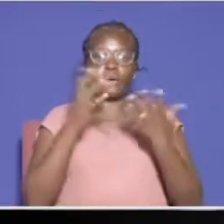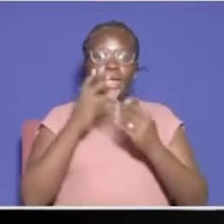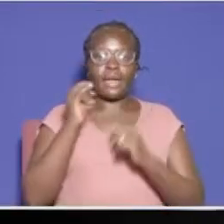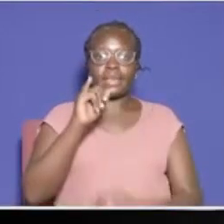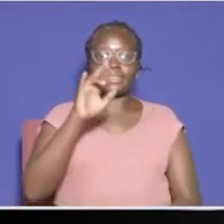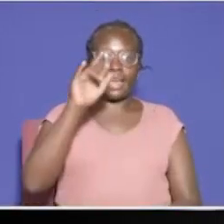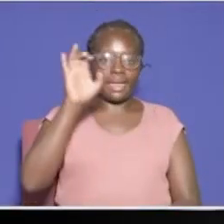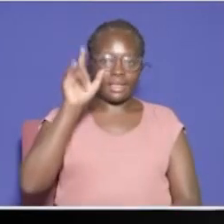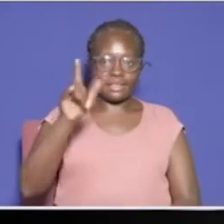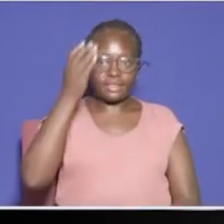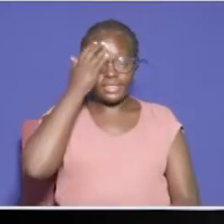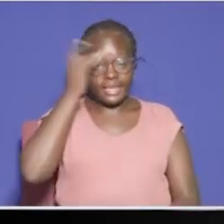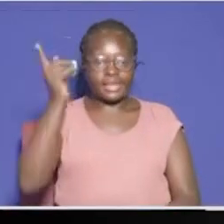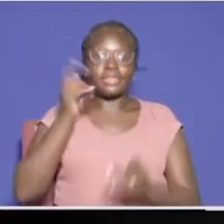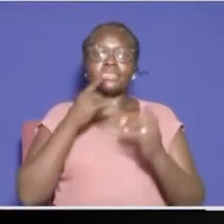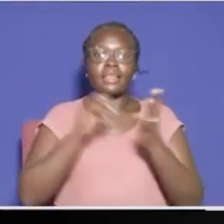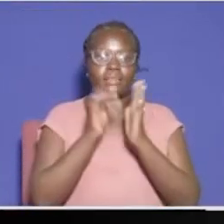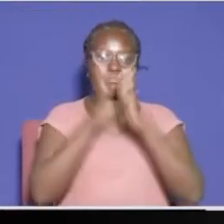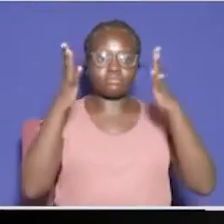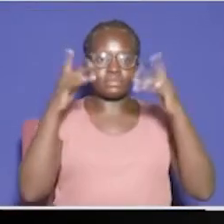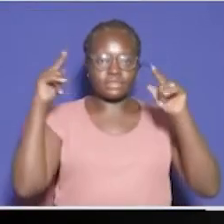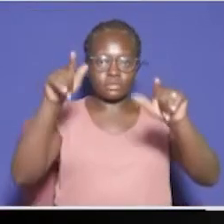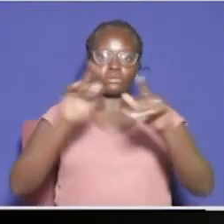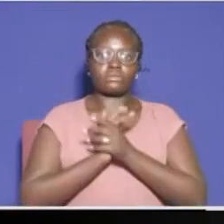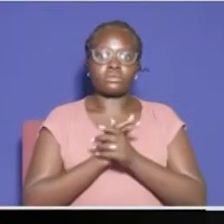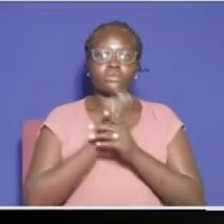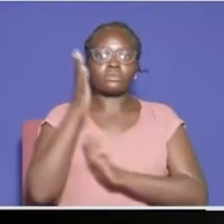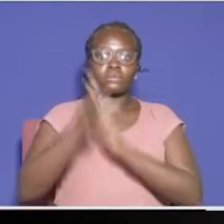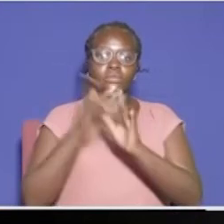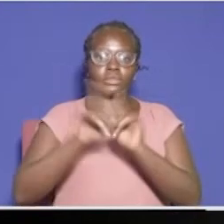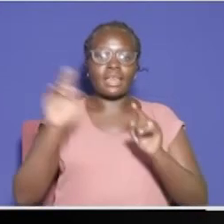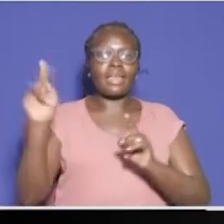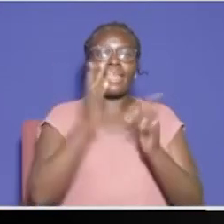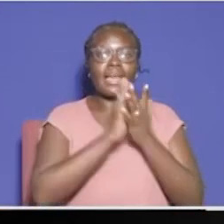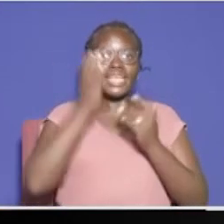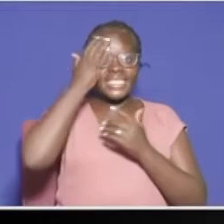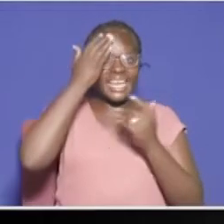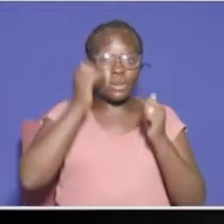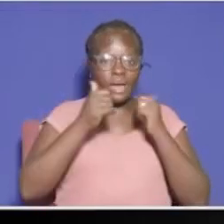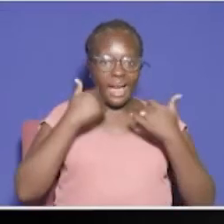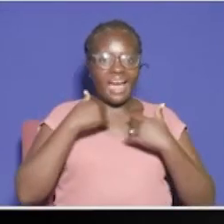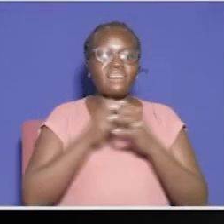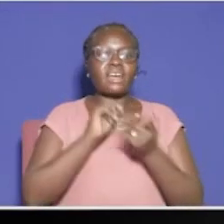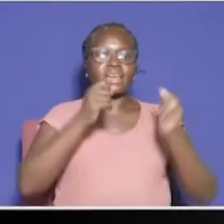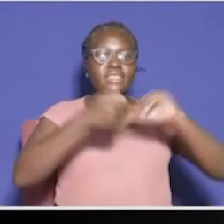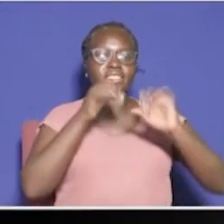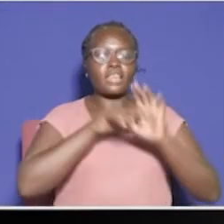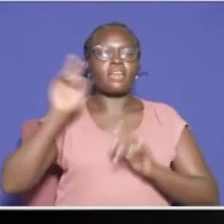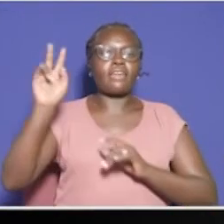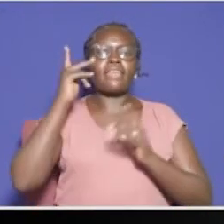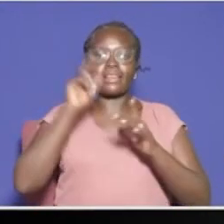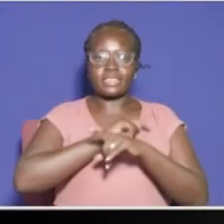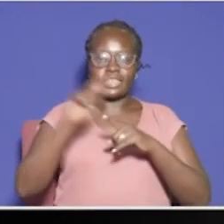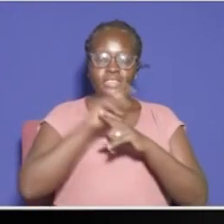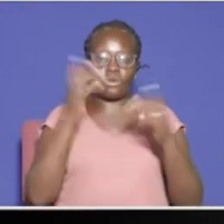Mama Rachel Ruto has lauded the successful cooperation between Kenya and Israel, which has resulted in the exchange of Kenyan trainees